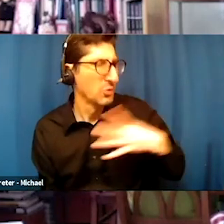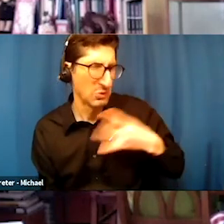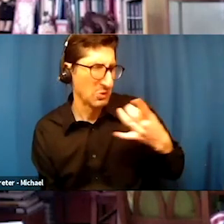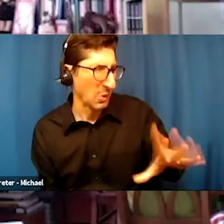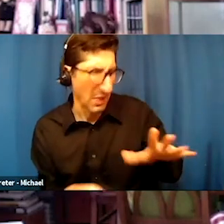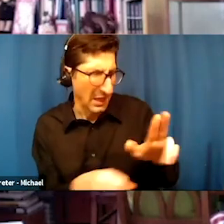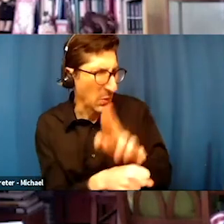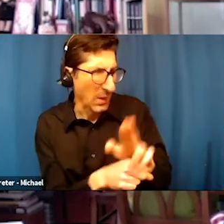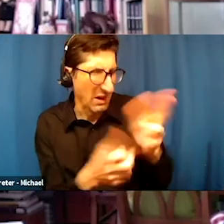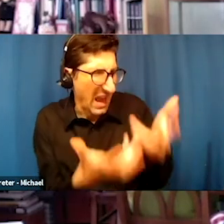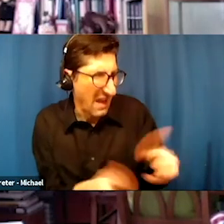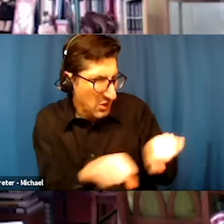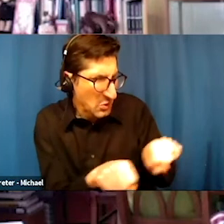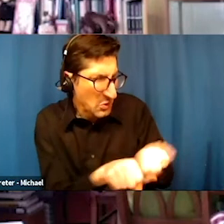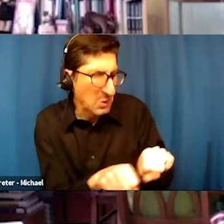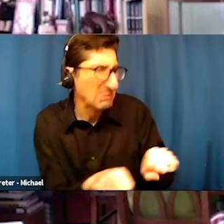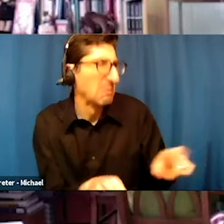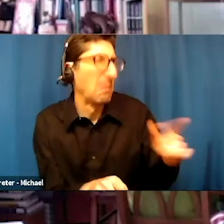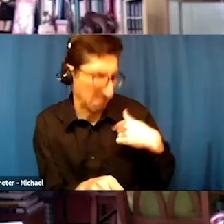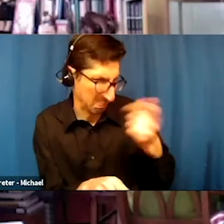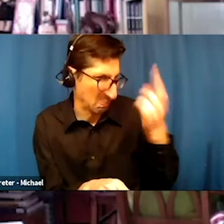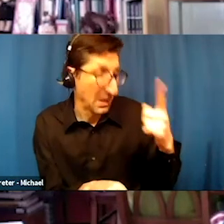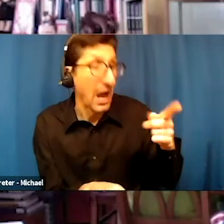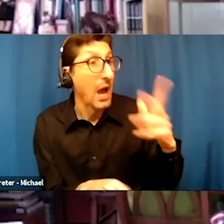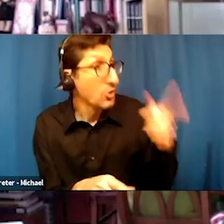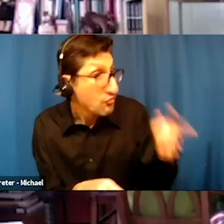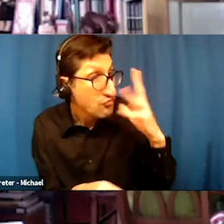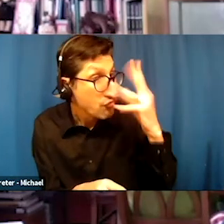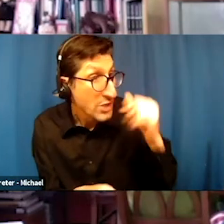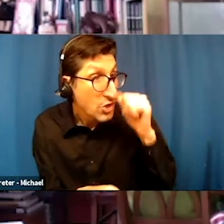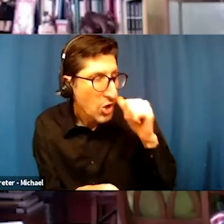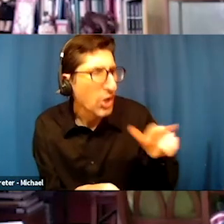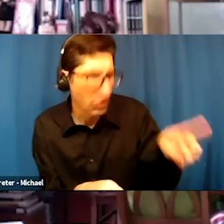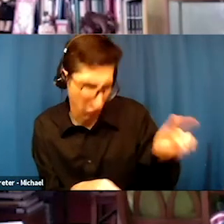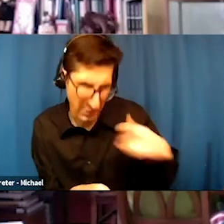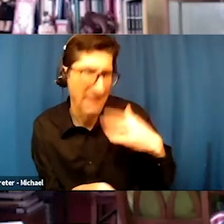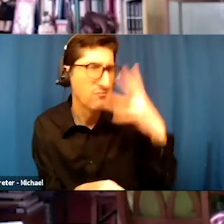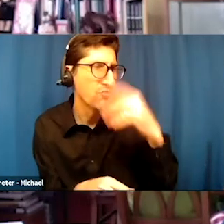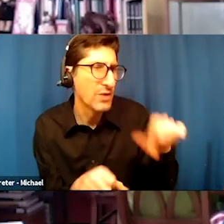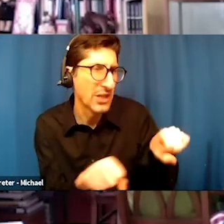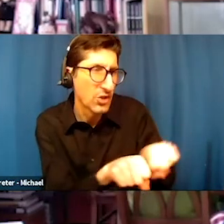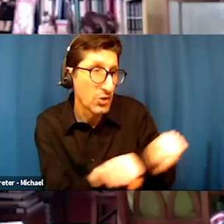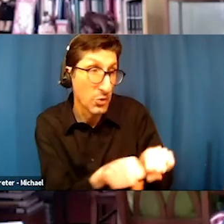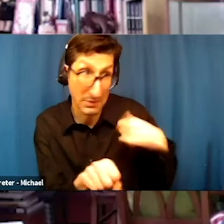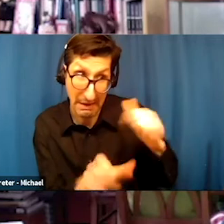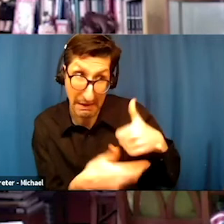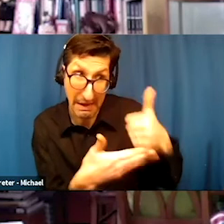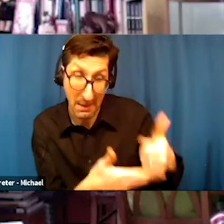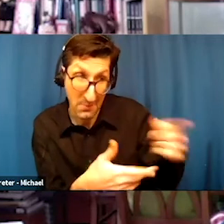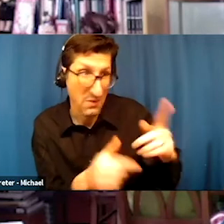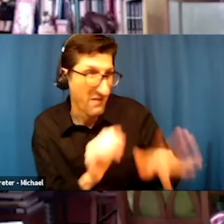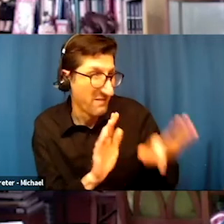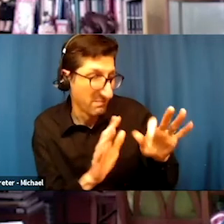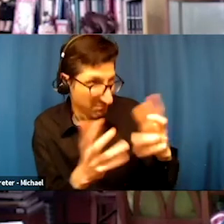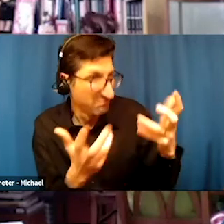you. A pretty girl like you should have pretty shoes. I could help you have any shoes you want. High heels,